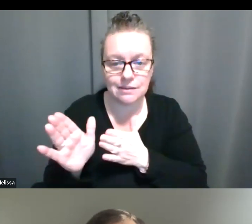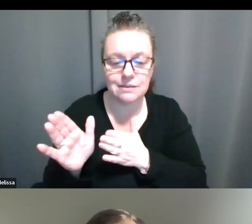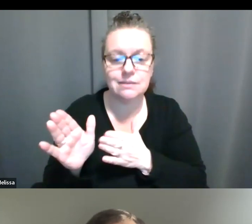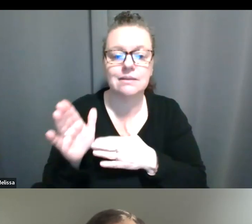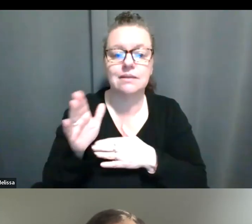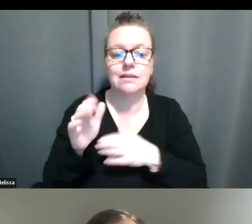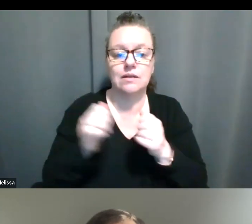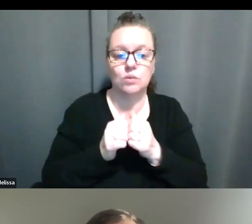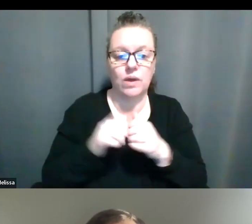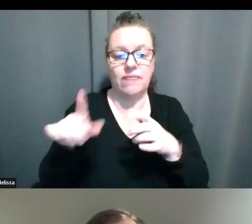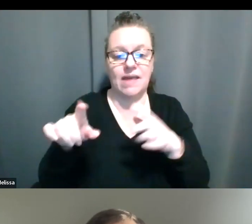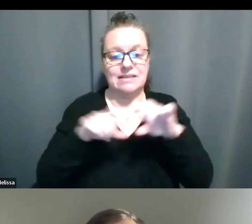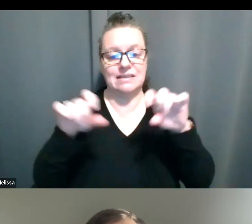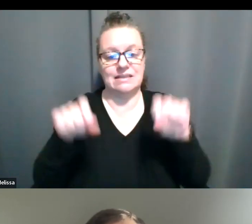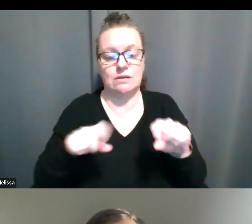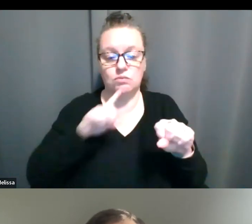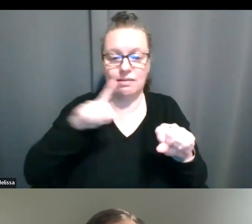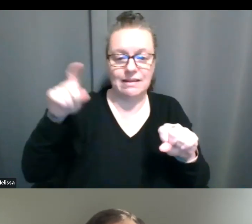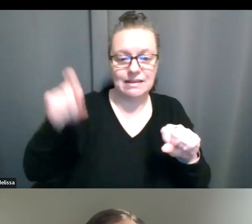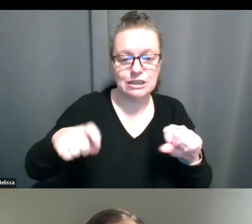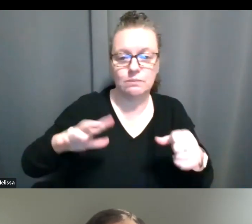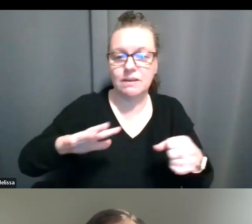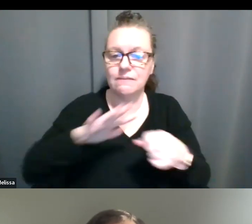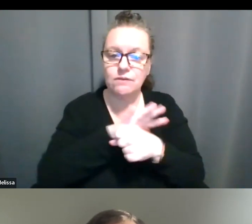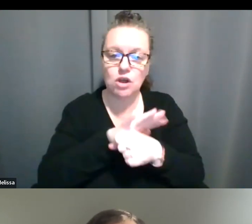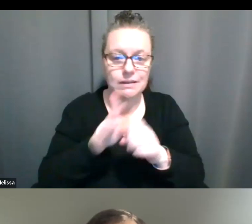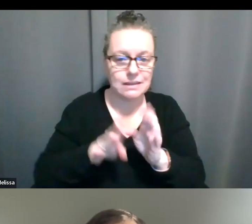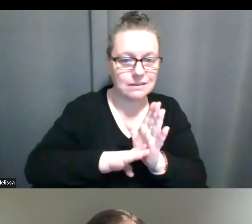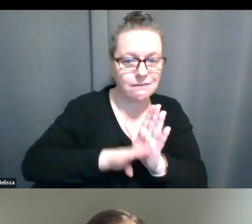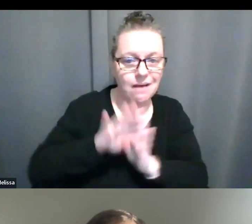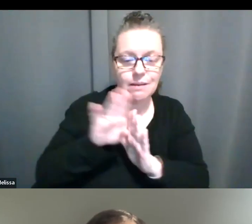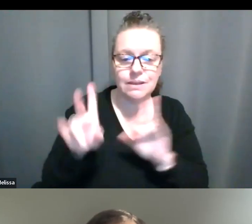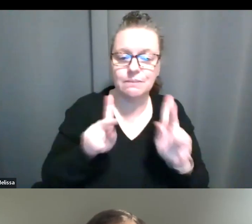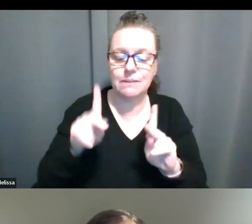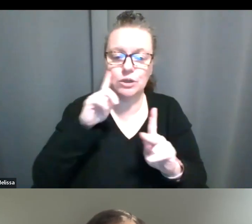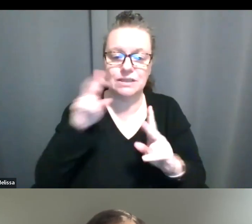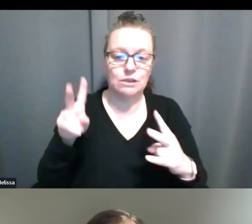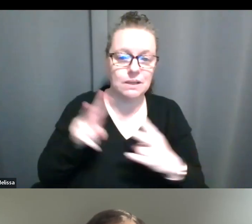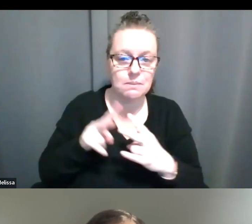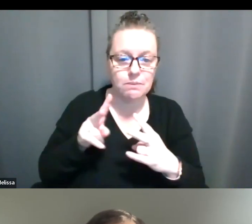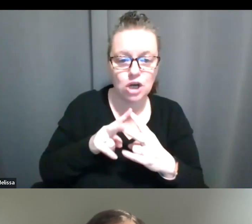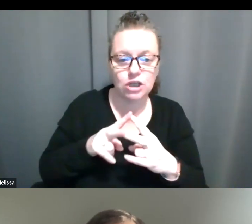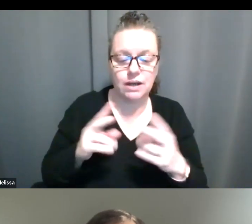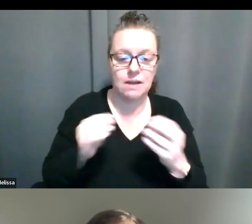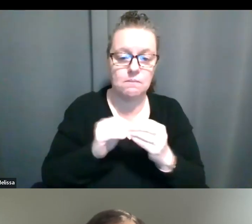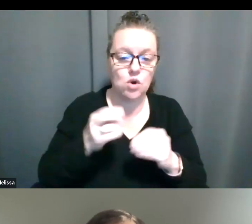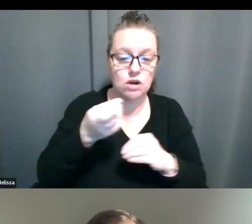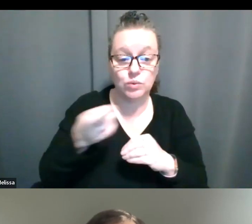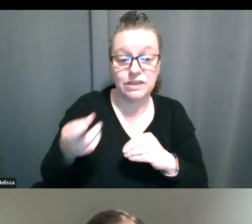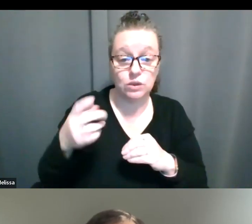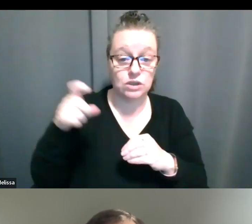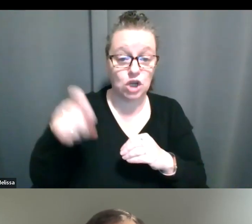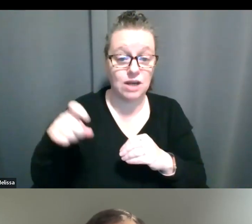And with the ecosystem really has to be, fully developed, and people need to be partnering, and more resources are needed, I think,